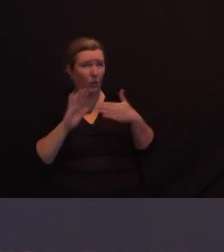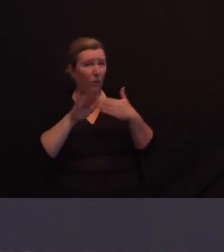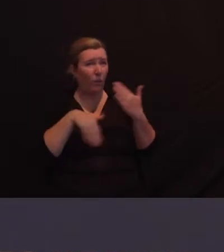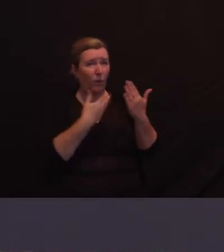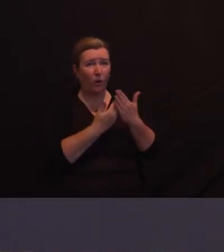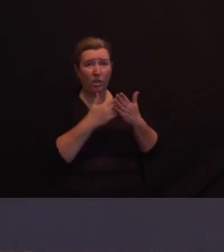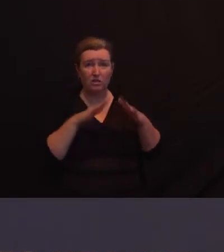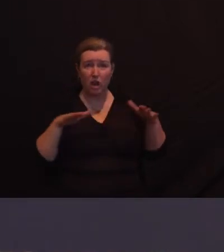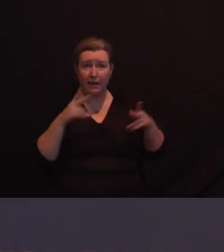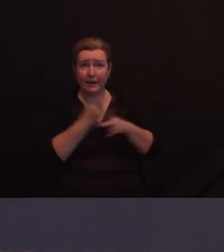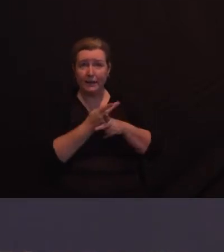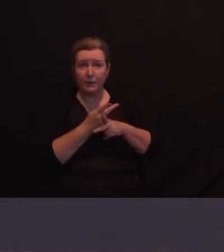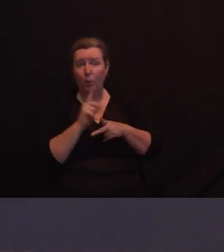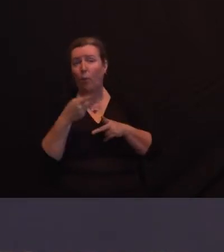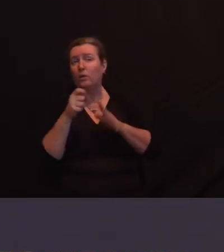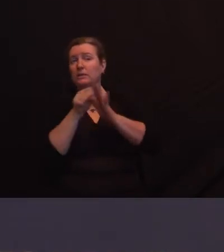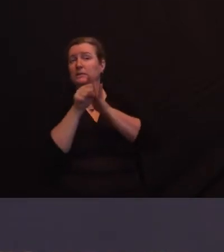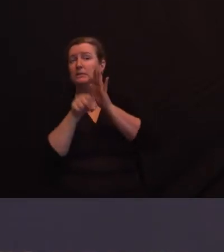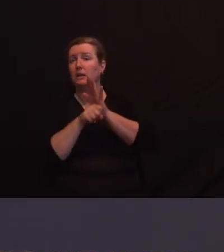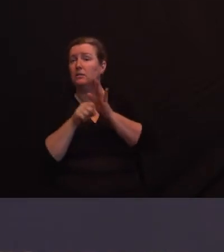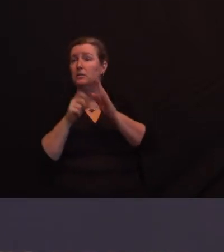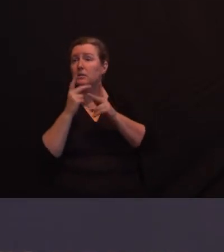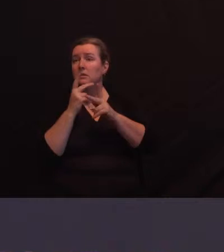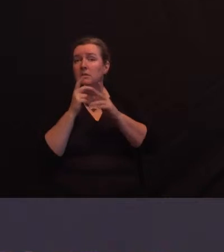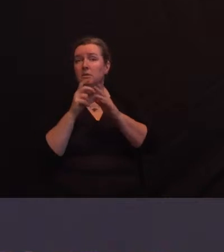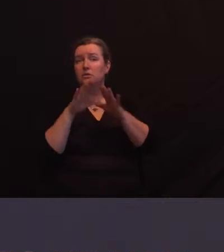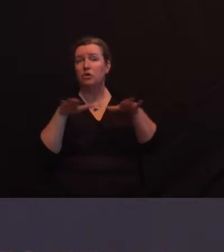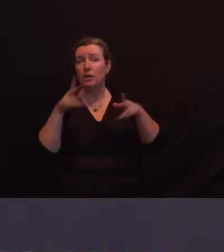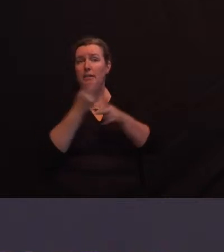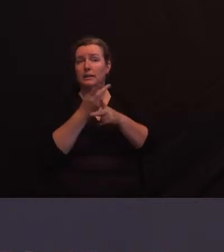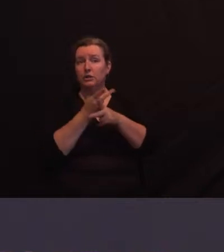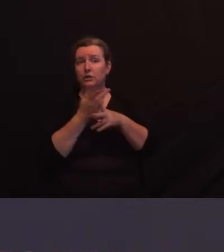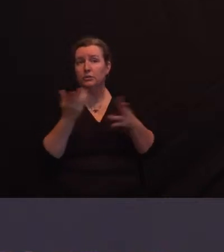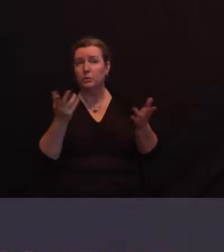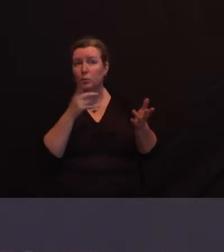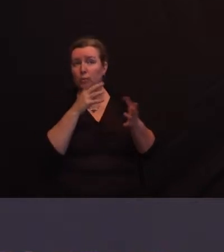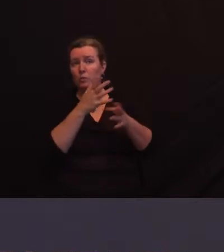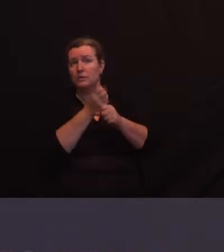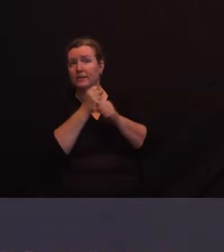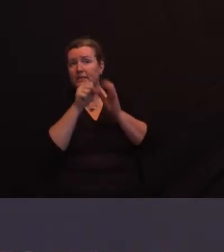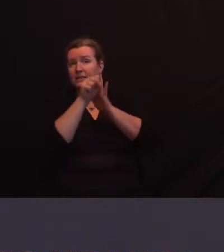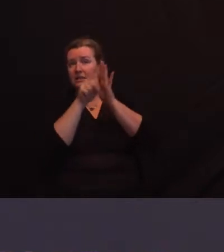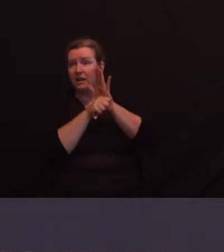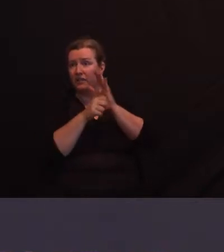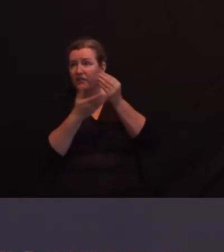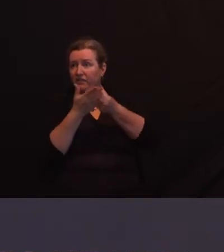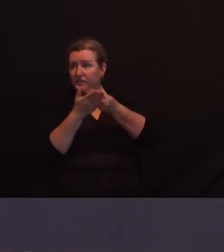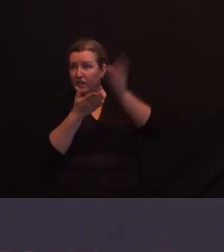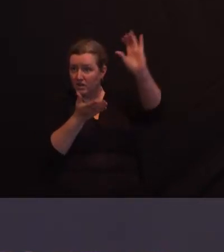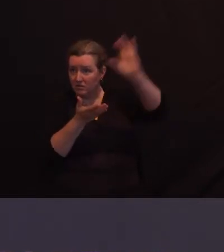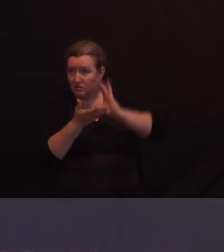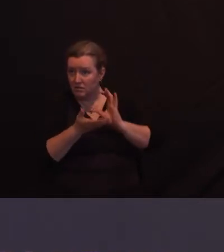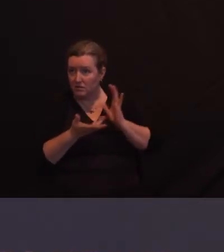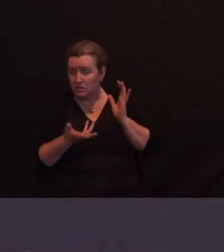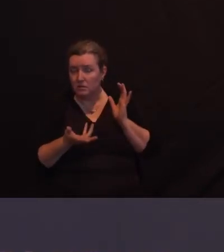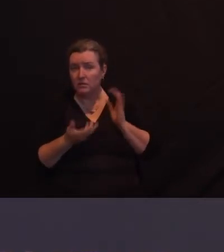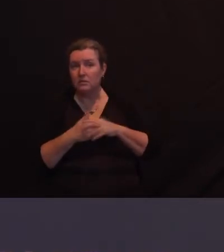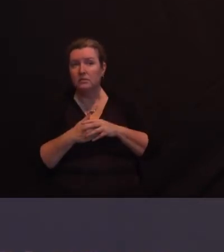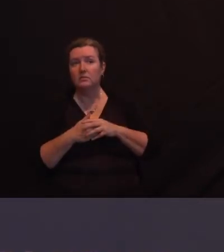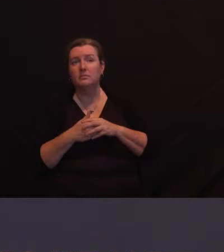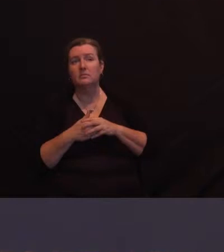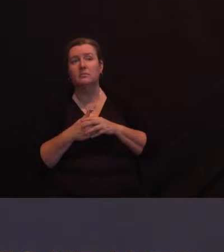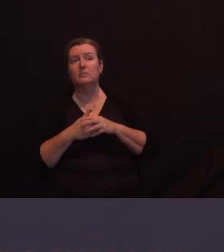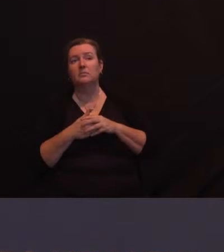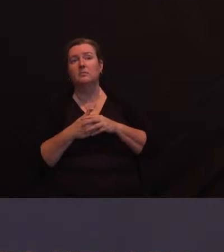state, or ones that receive state funding? Colonel, being a state trooper is not your average state job. Things work a little bit differently when it